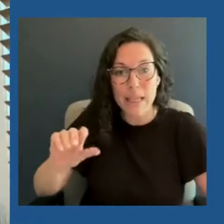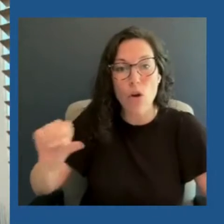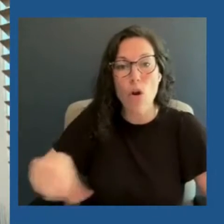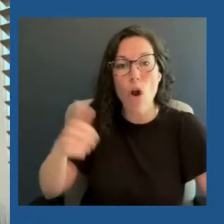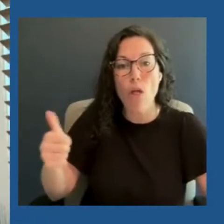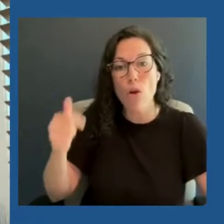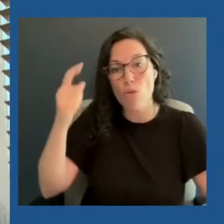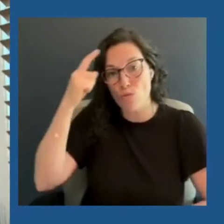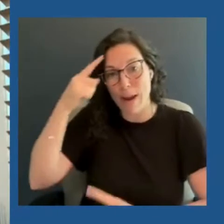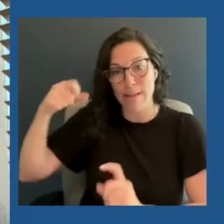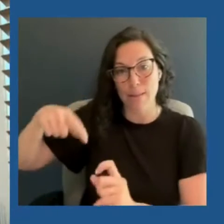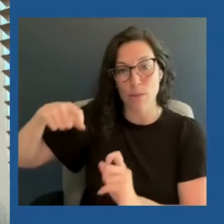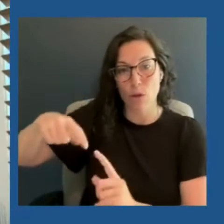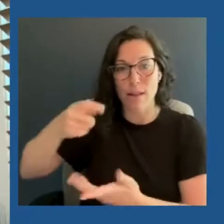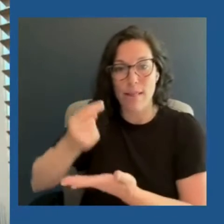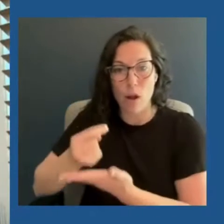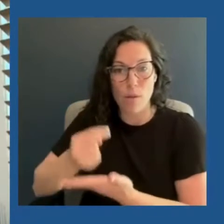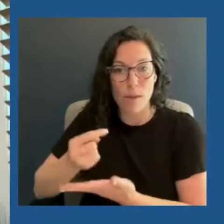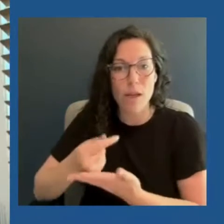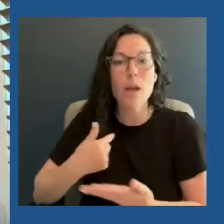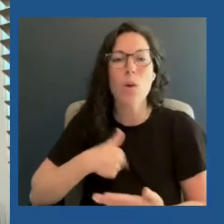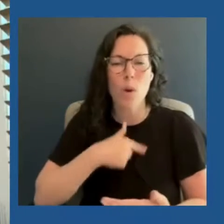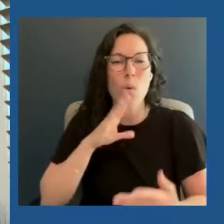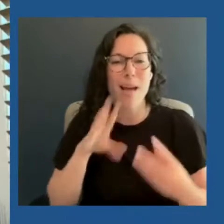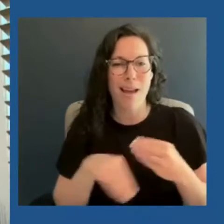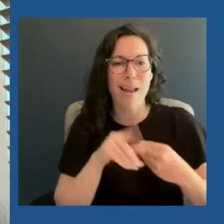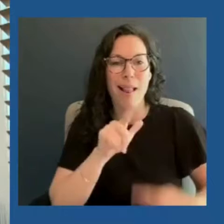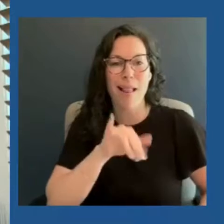these studies in the comments at the end of our discussion.